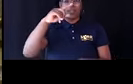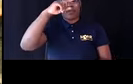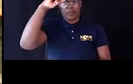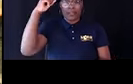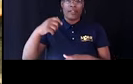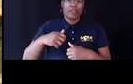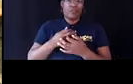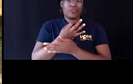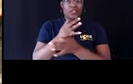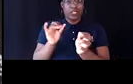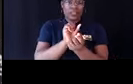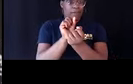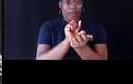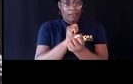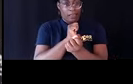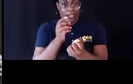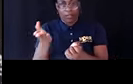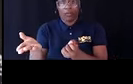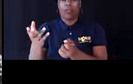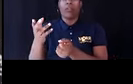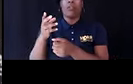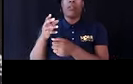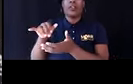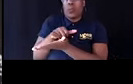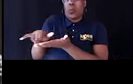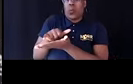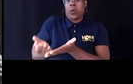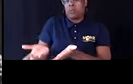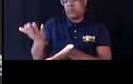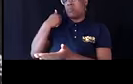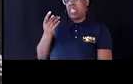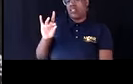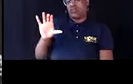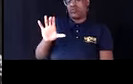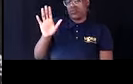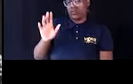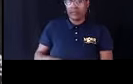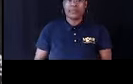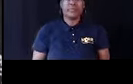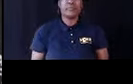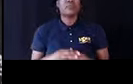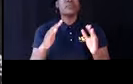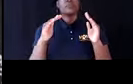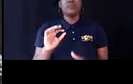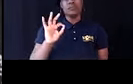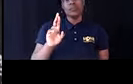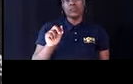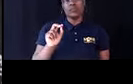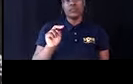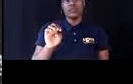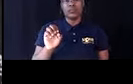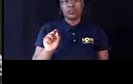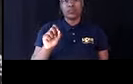Frances Thompson was also another famous free Black trans woman. And so she was born a